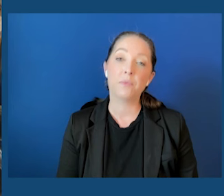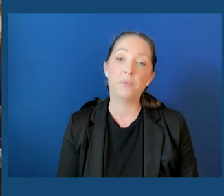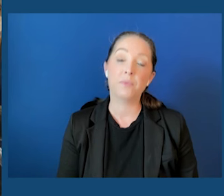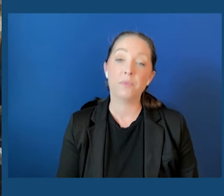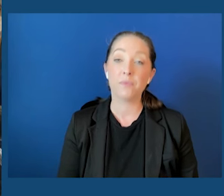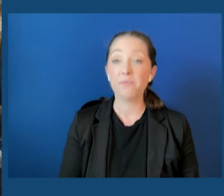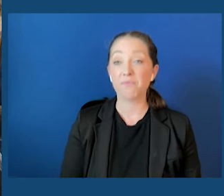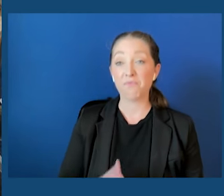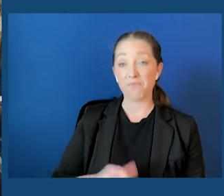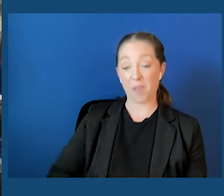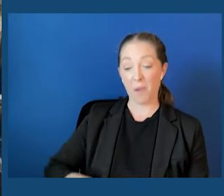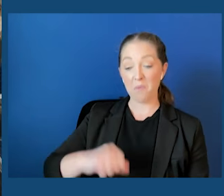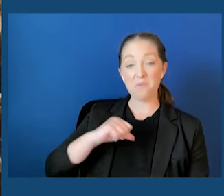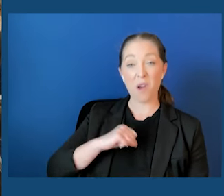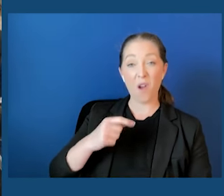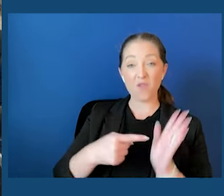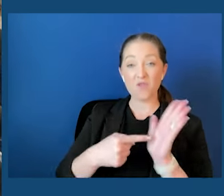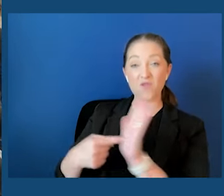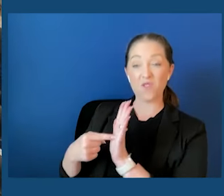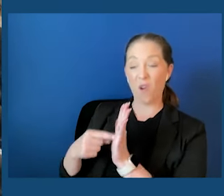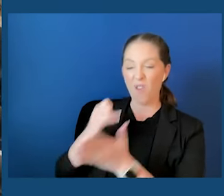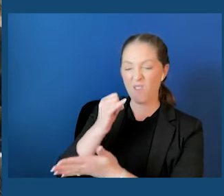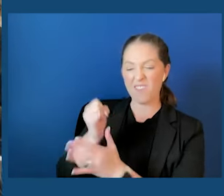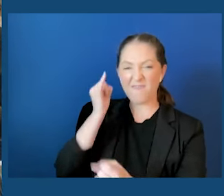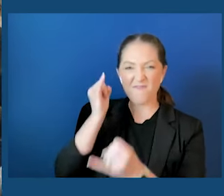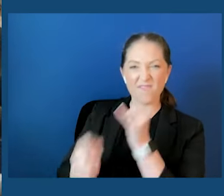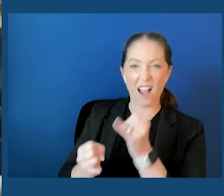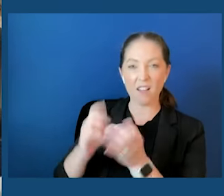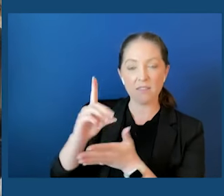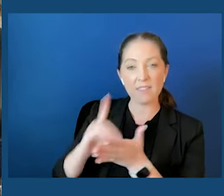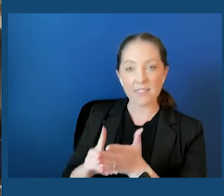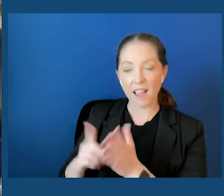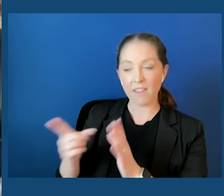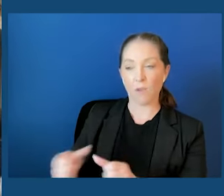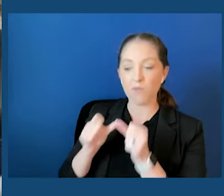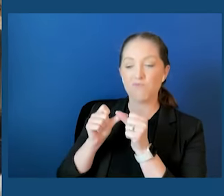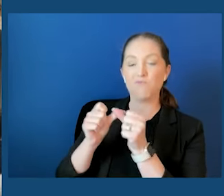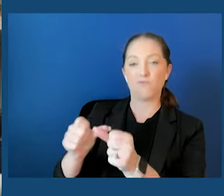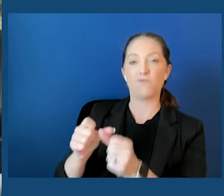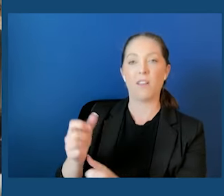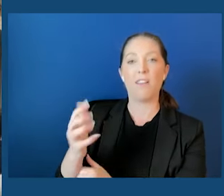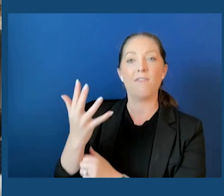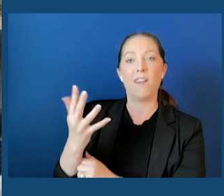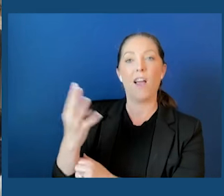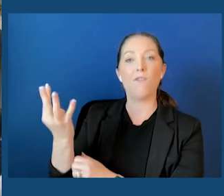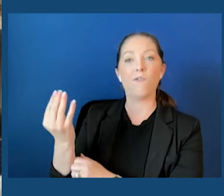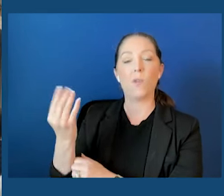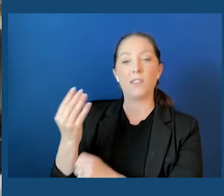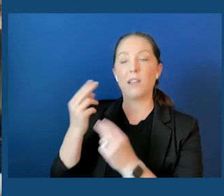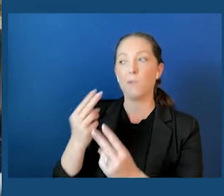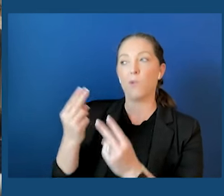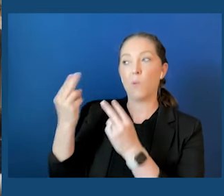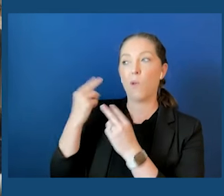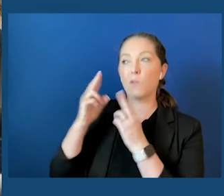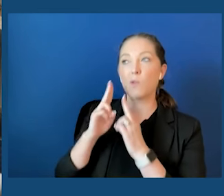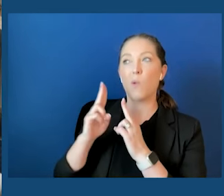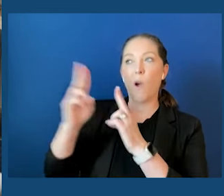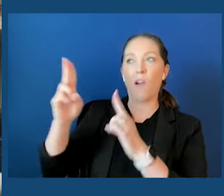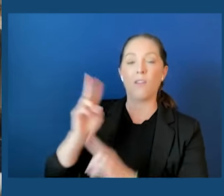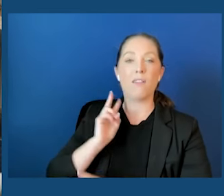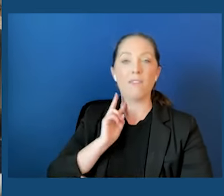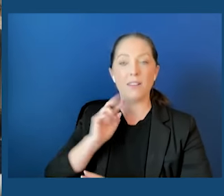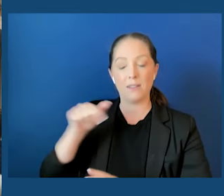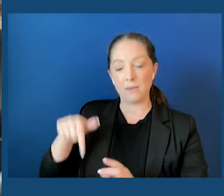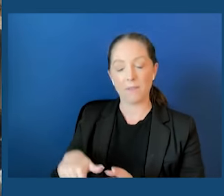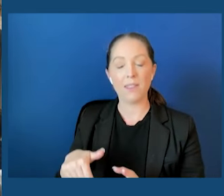I'm proud to unveil the final design of the permanent 514 Memorial to honor the victims of this tragedy,